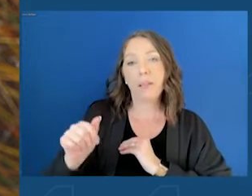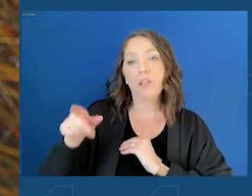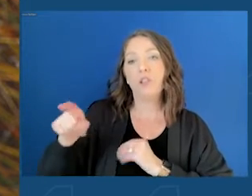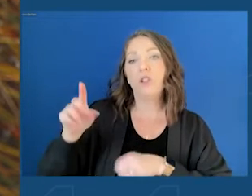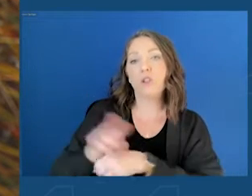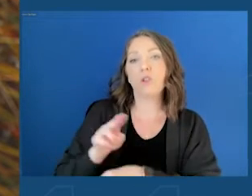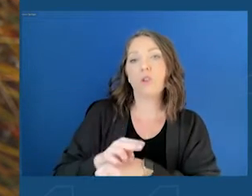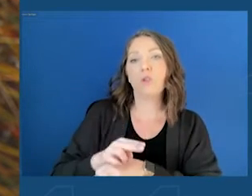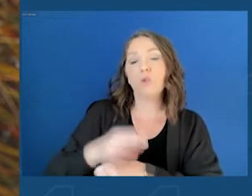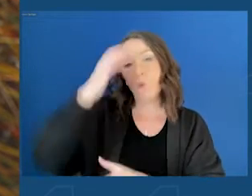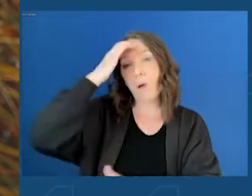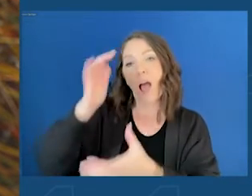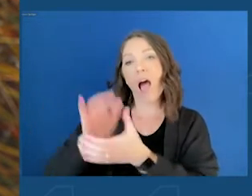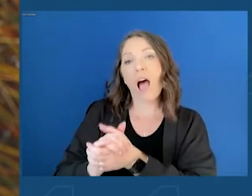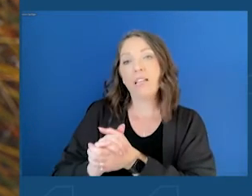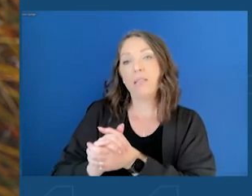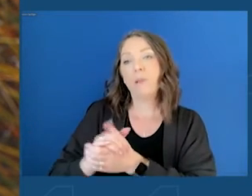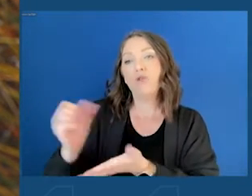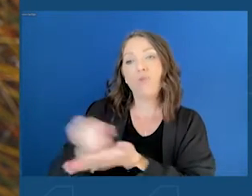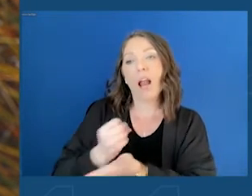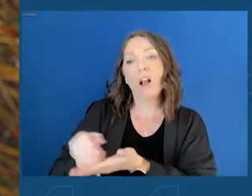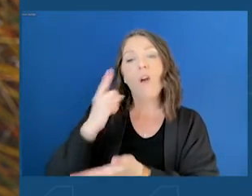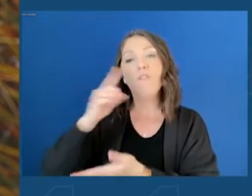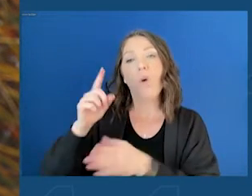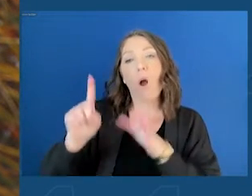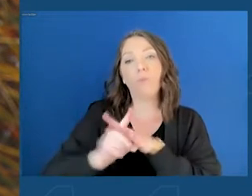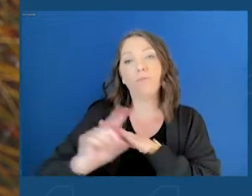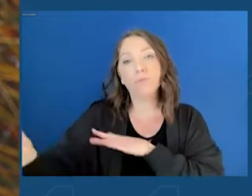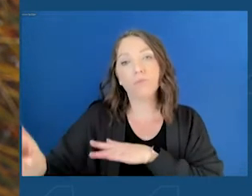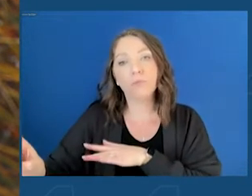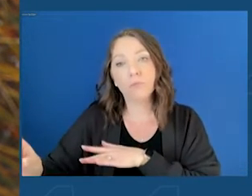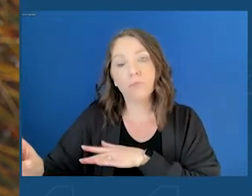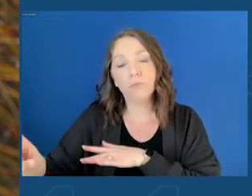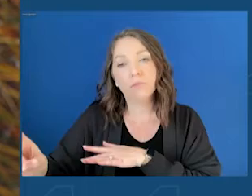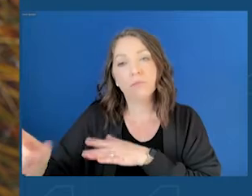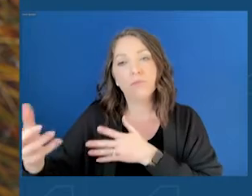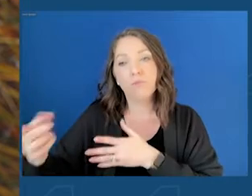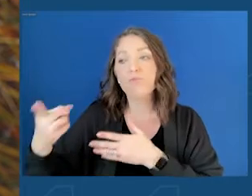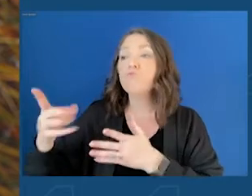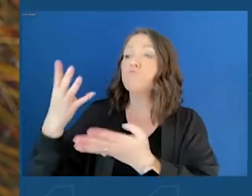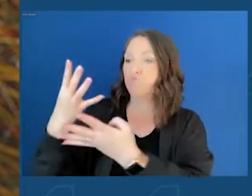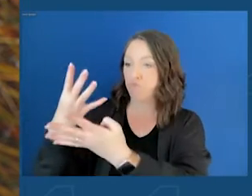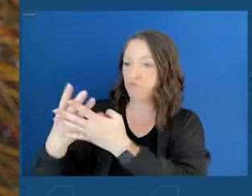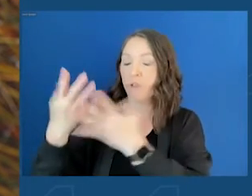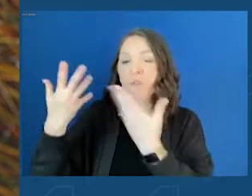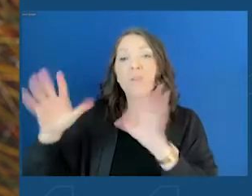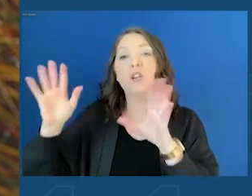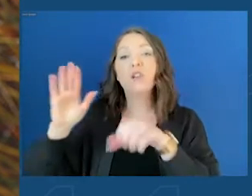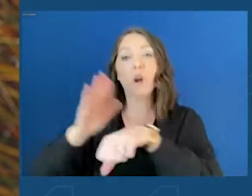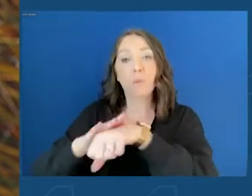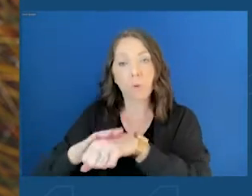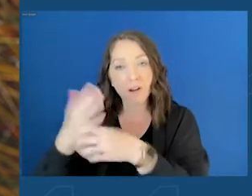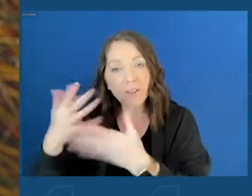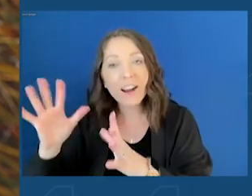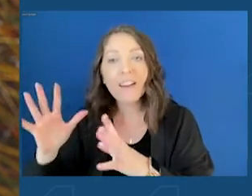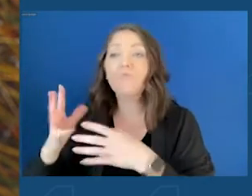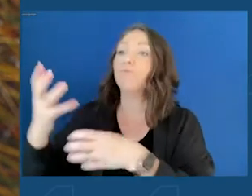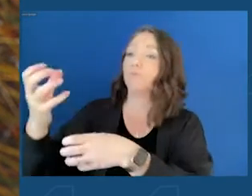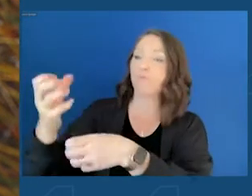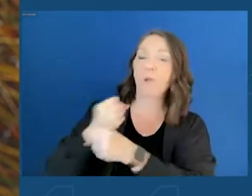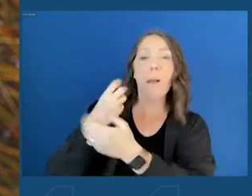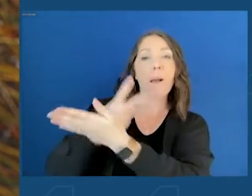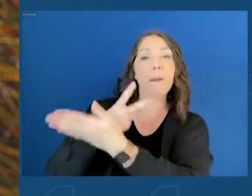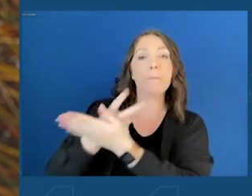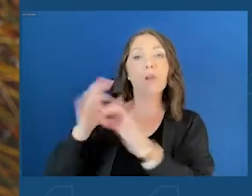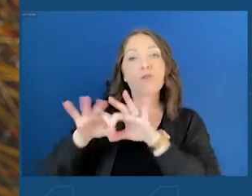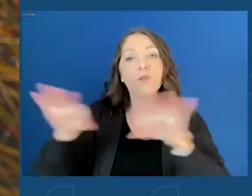order to flee his abuse. She served her time, successfully completed probation, and even got a master's degree, and still couldn't get a